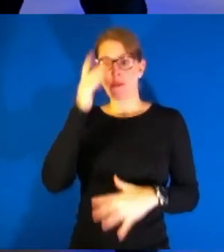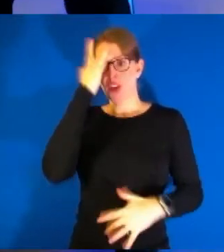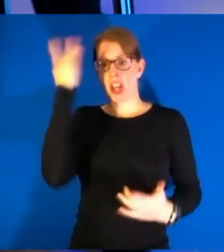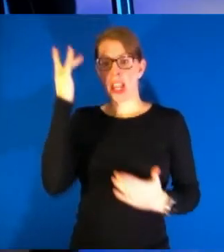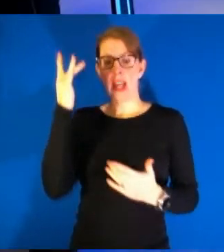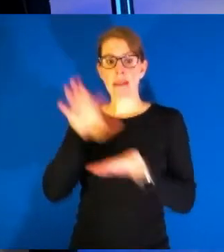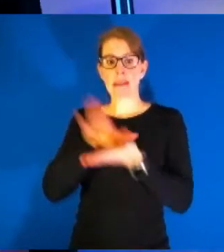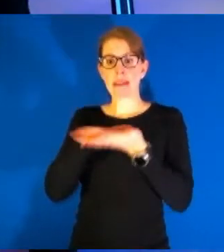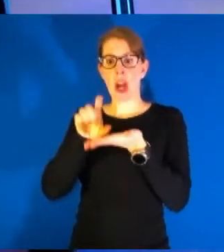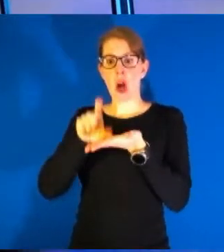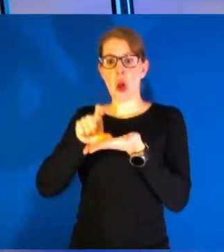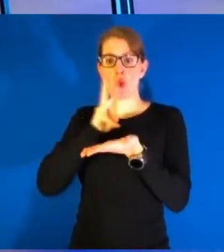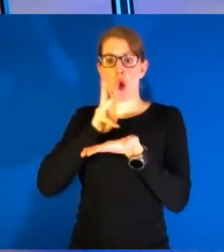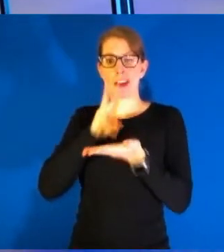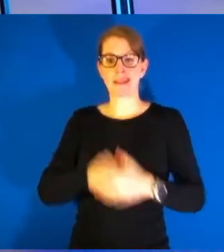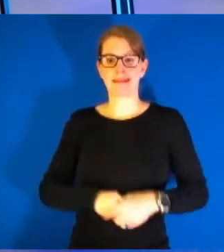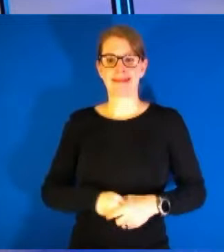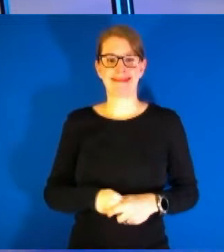Yeah.